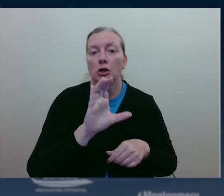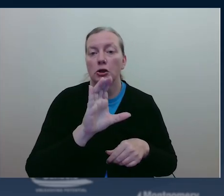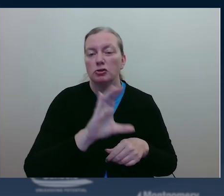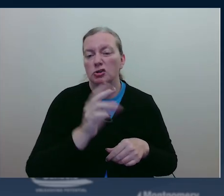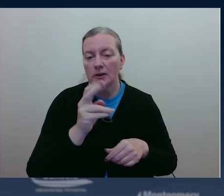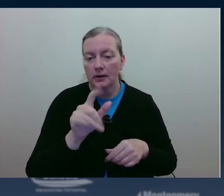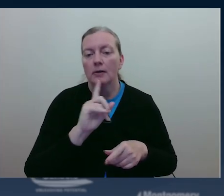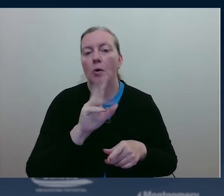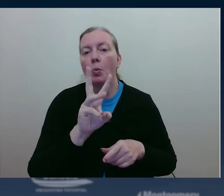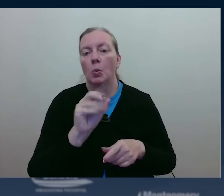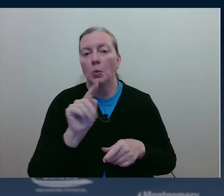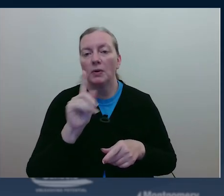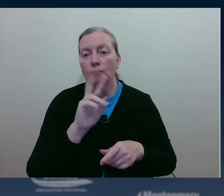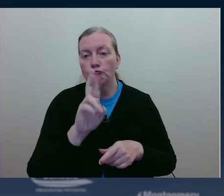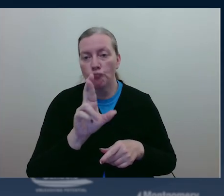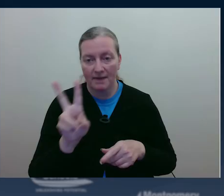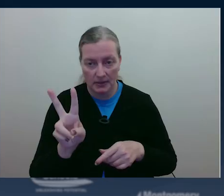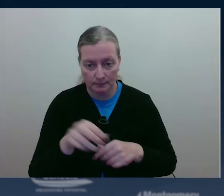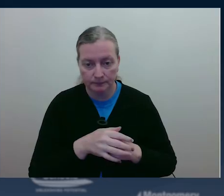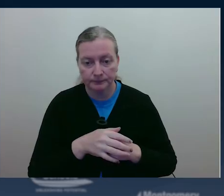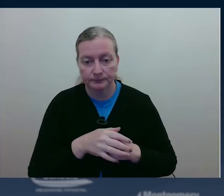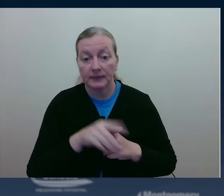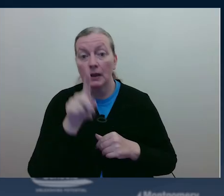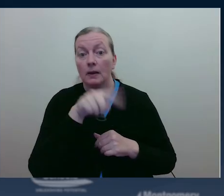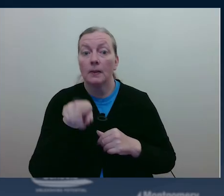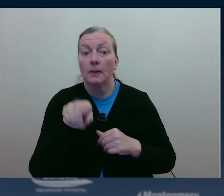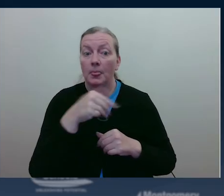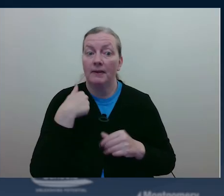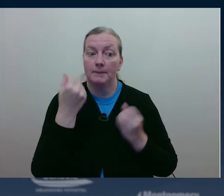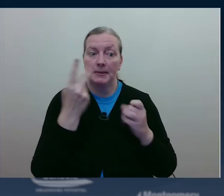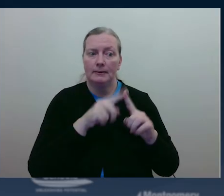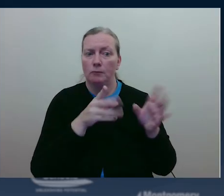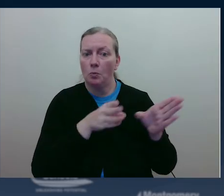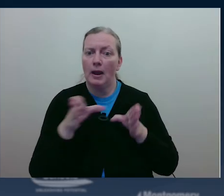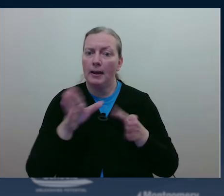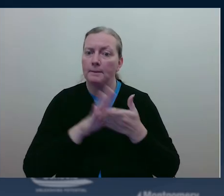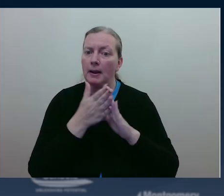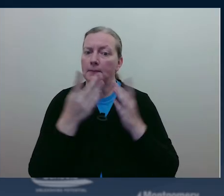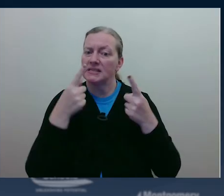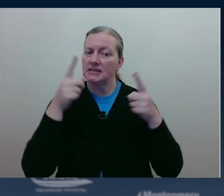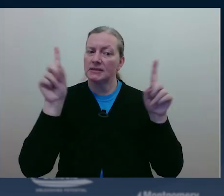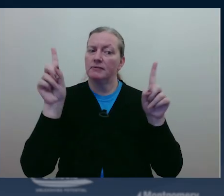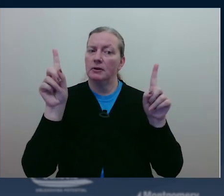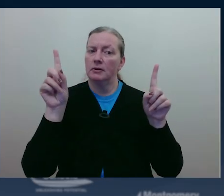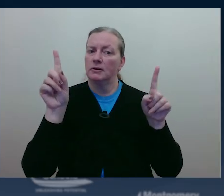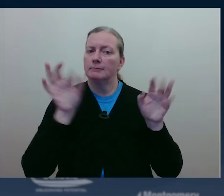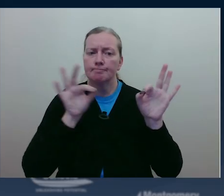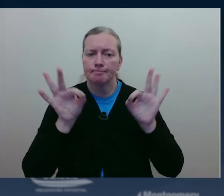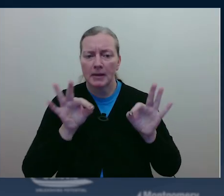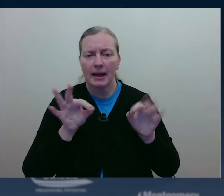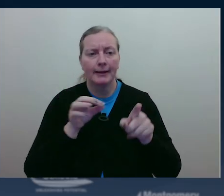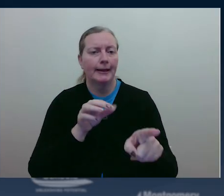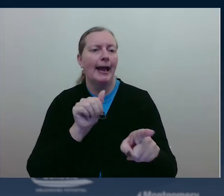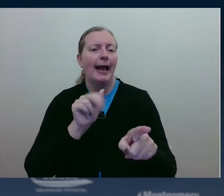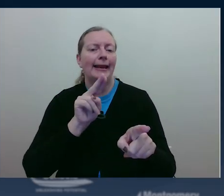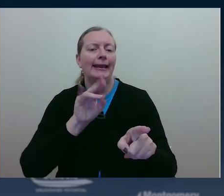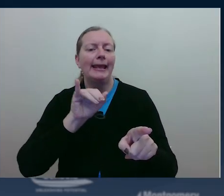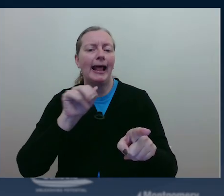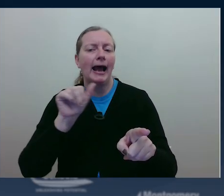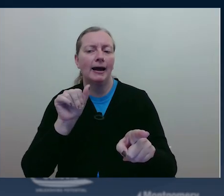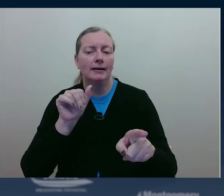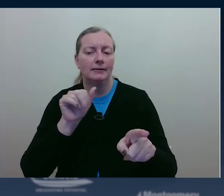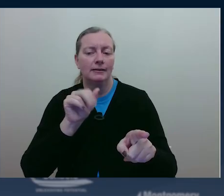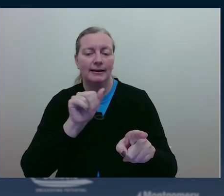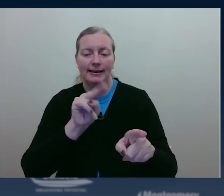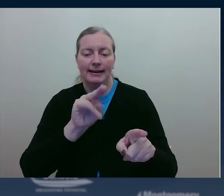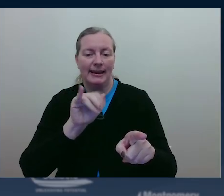has many pathways to success. So let's talk about Anita. Anita is a rising 9th grade student whose home school is Churchill.